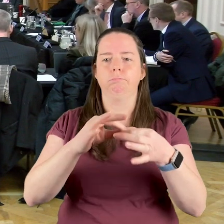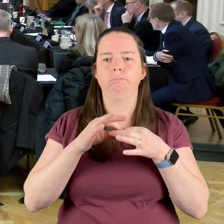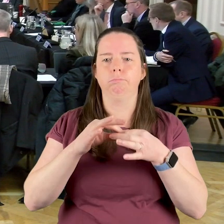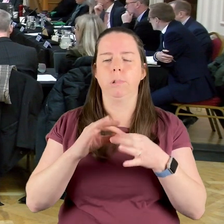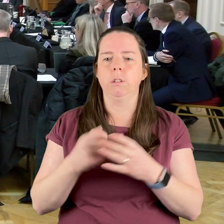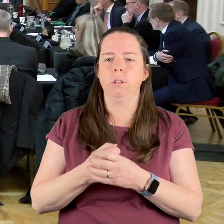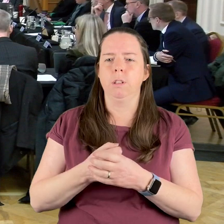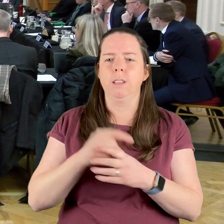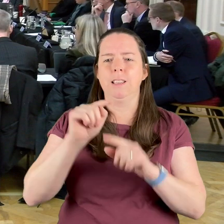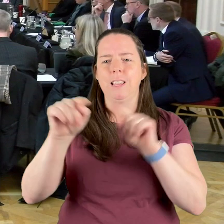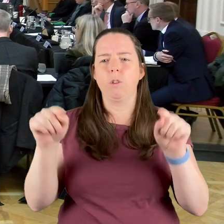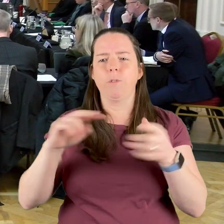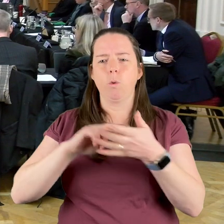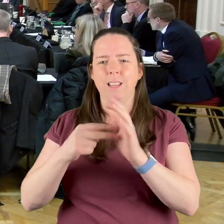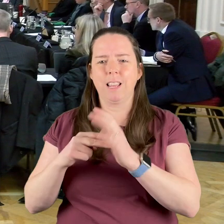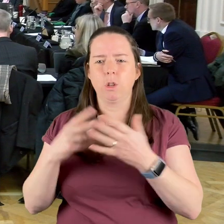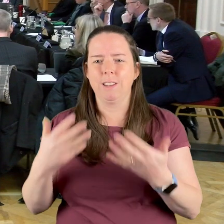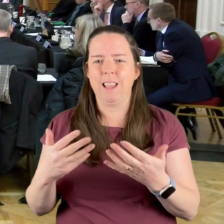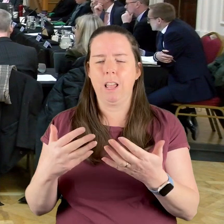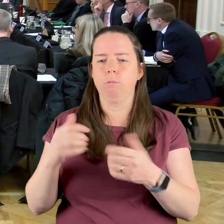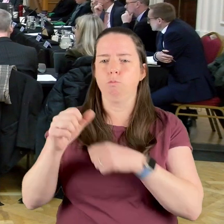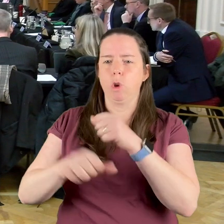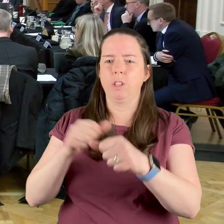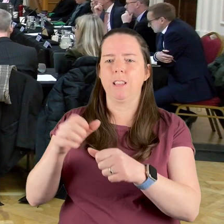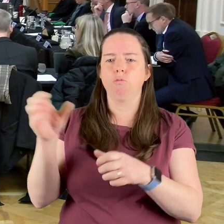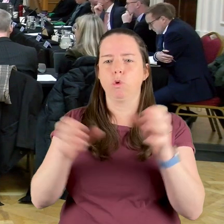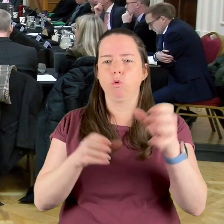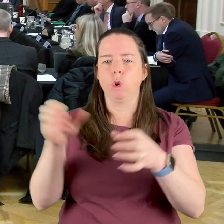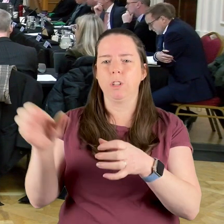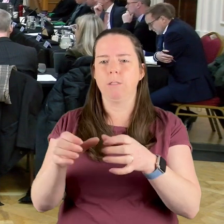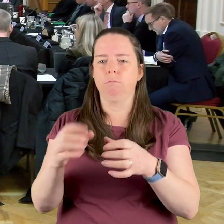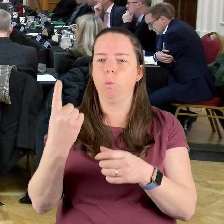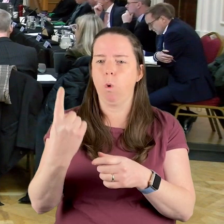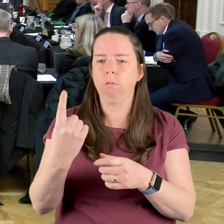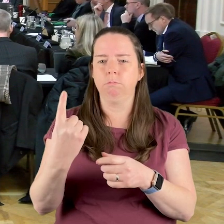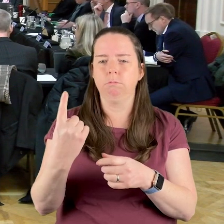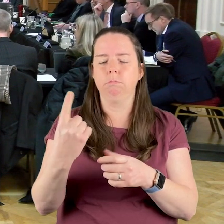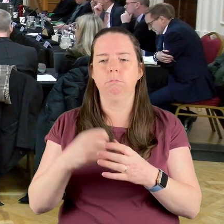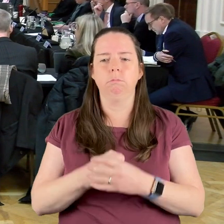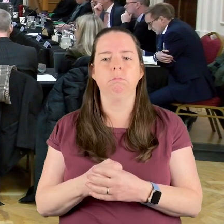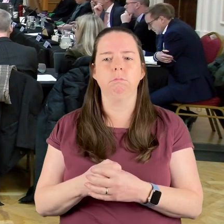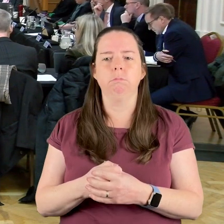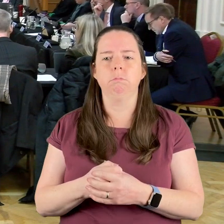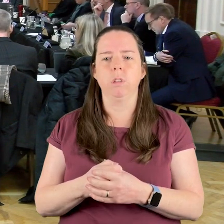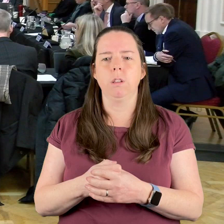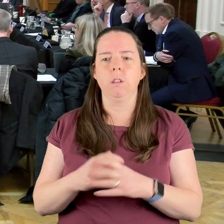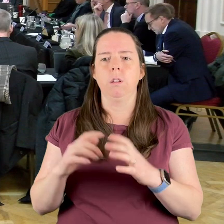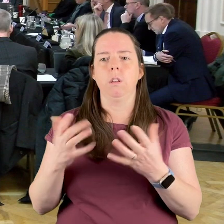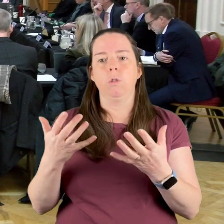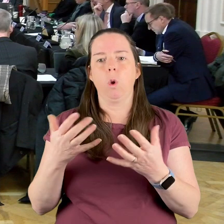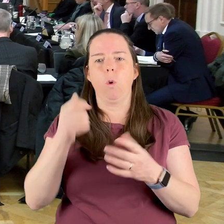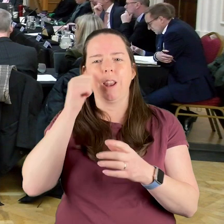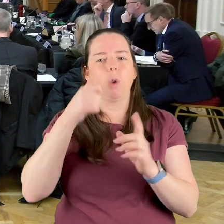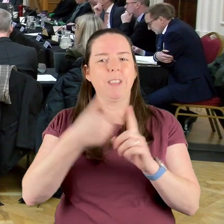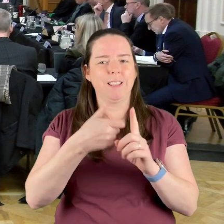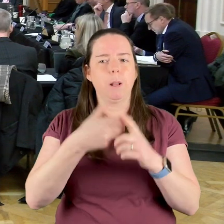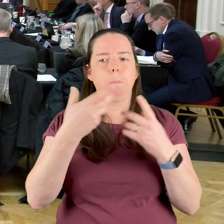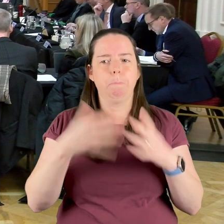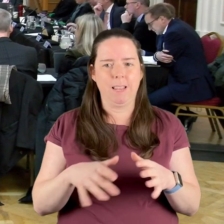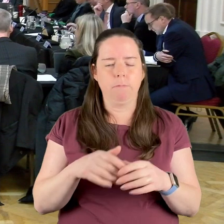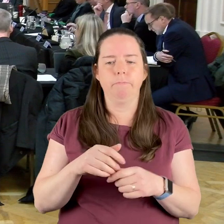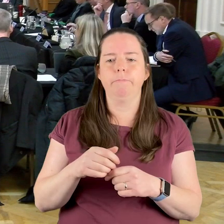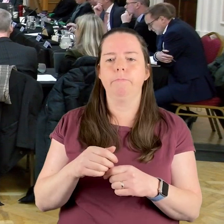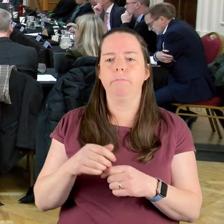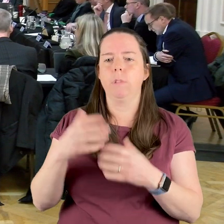being employed to really work with us on this. Also, each of the organization now are in the process of recruiting one in their organization.